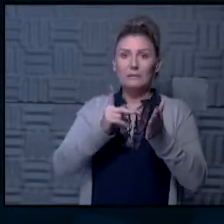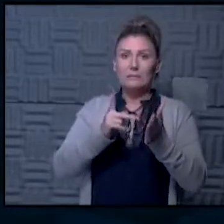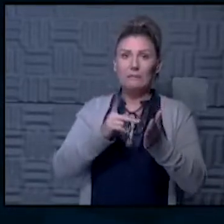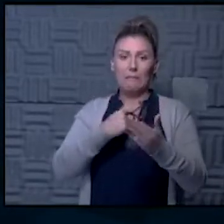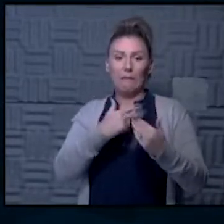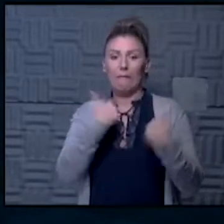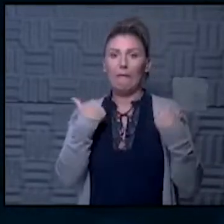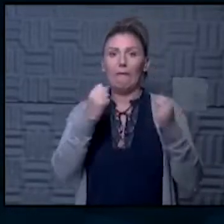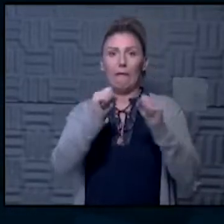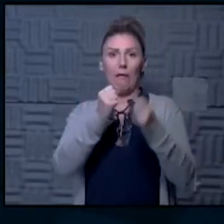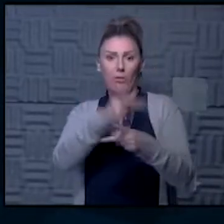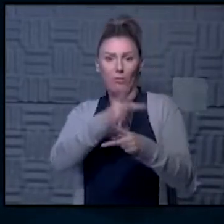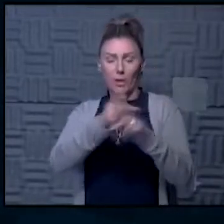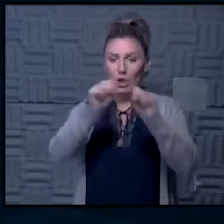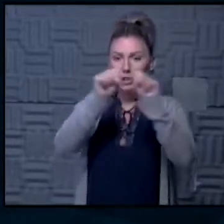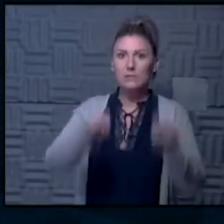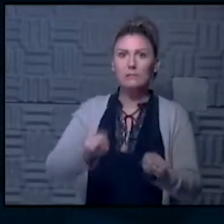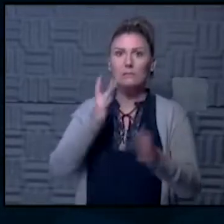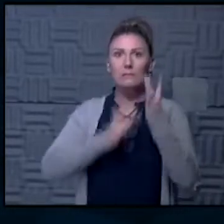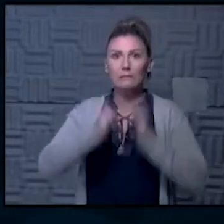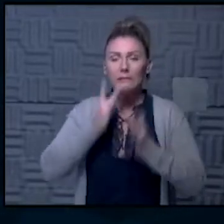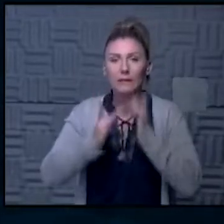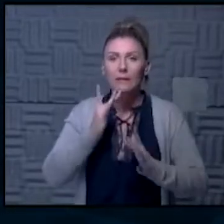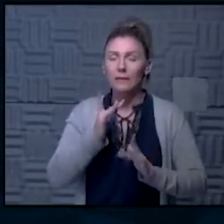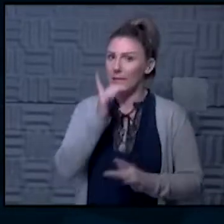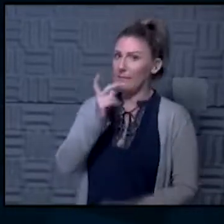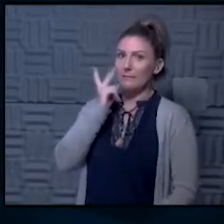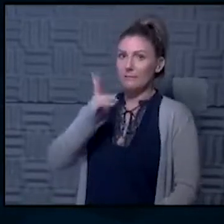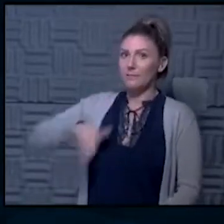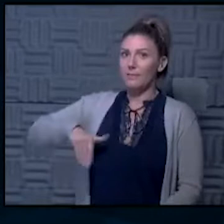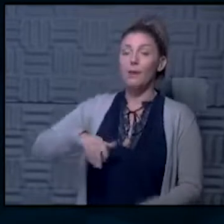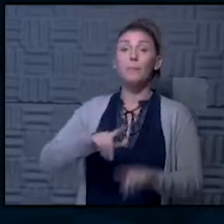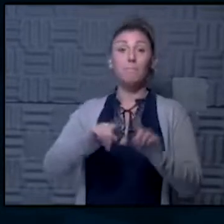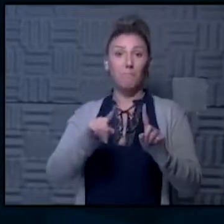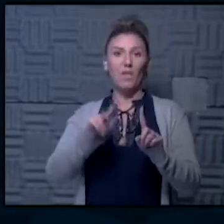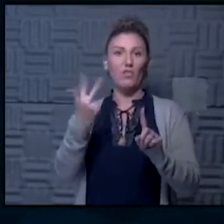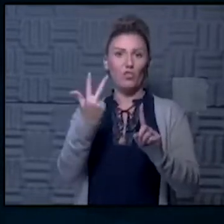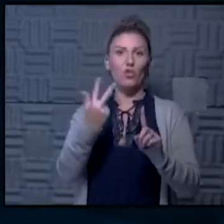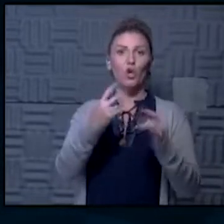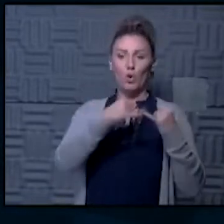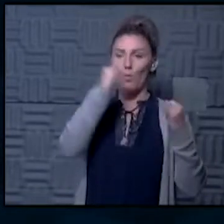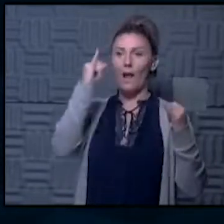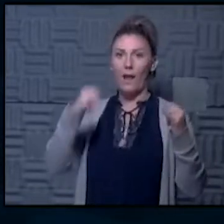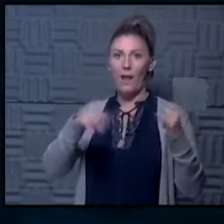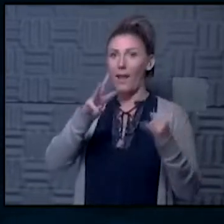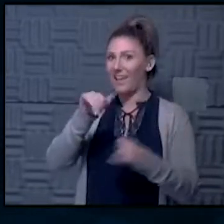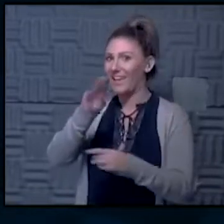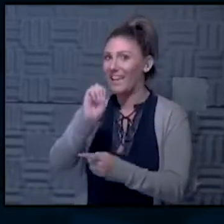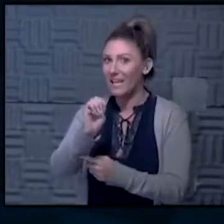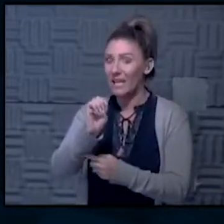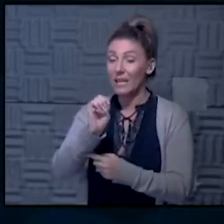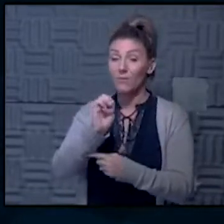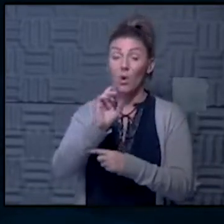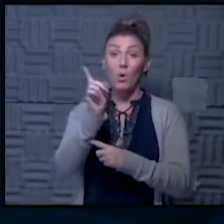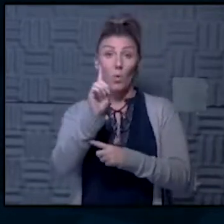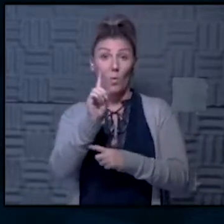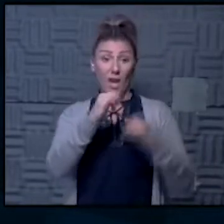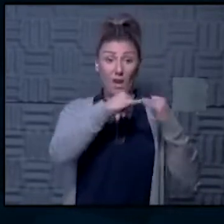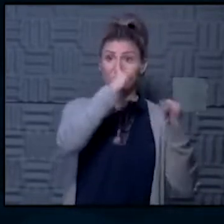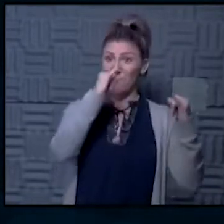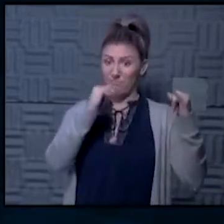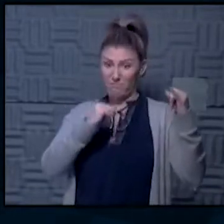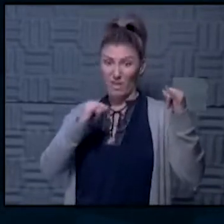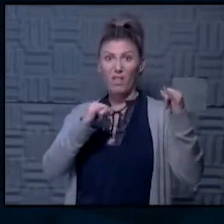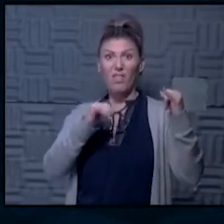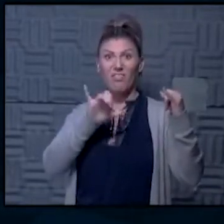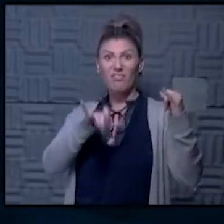national level, we have yet to see. But we're at the upstart of a third wave, where the sort of low point after the second